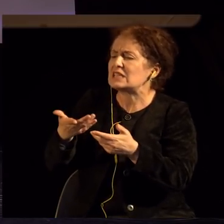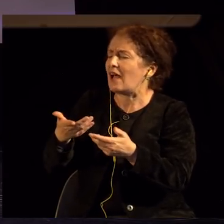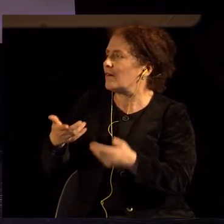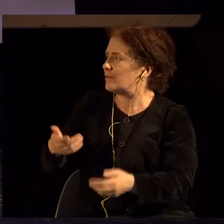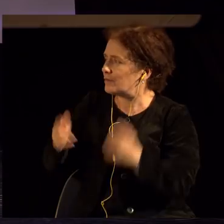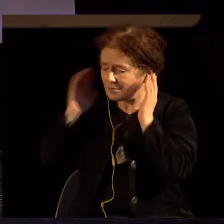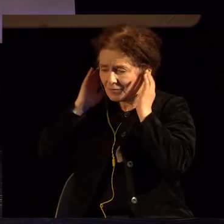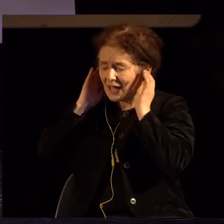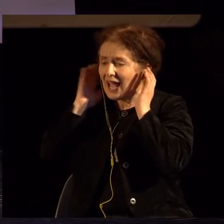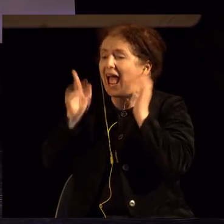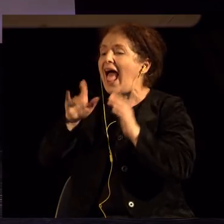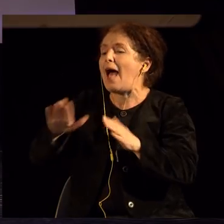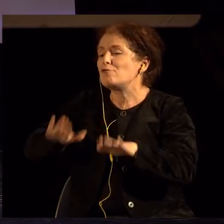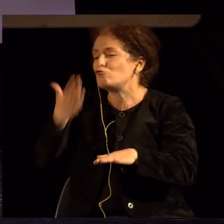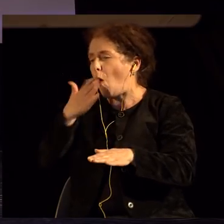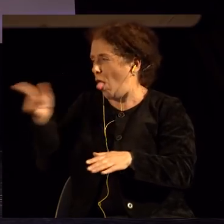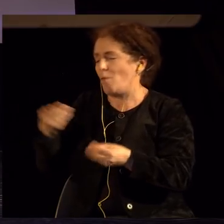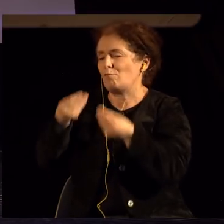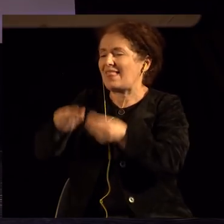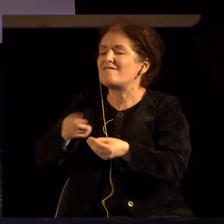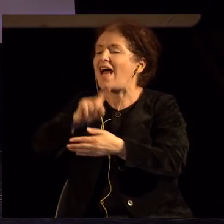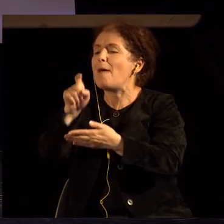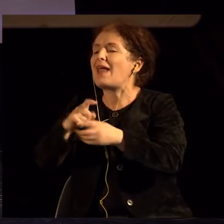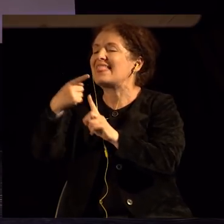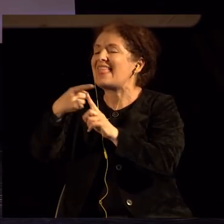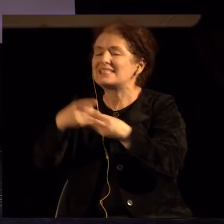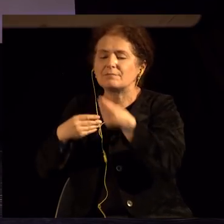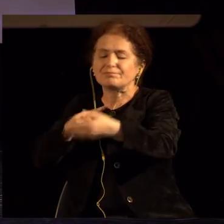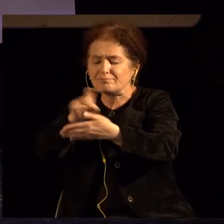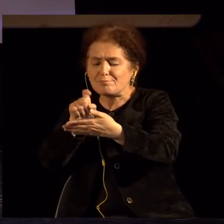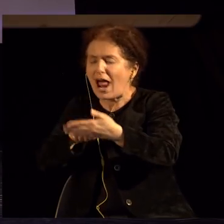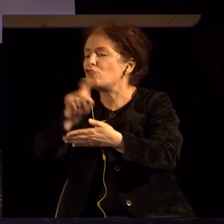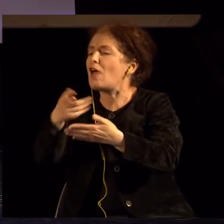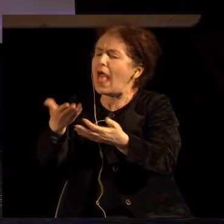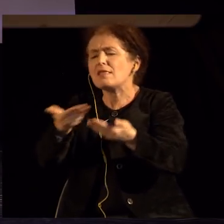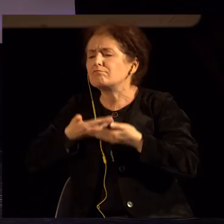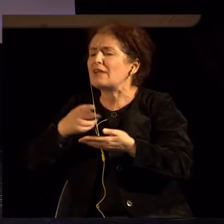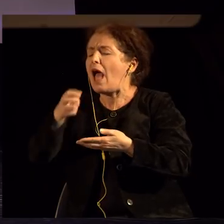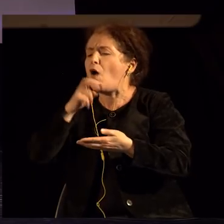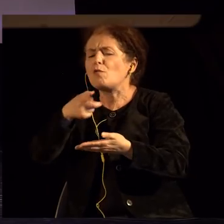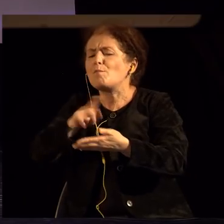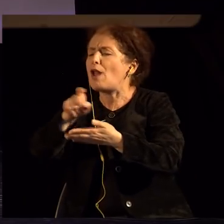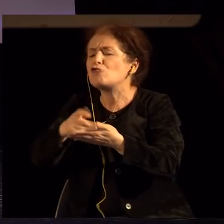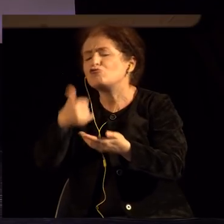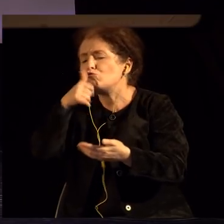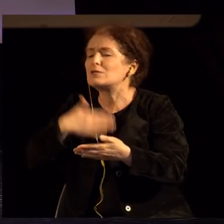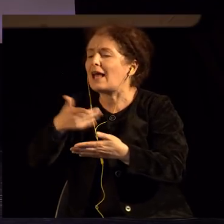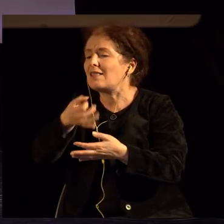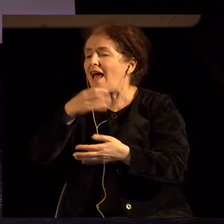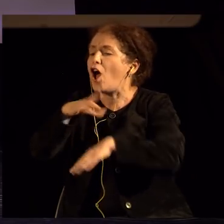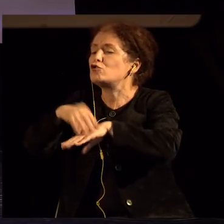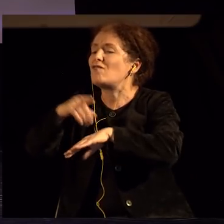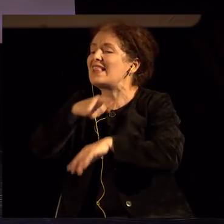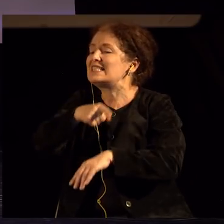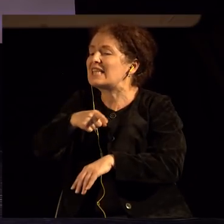people between 16 and 29 years old in Sweden what they missed the most from their sex education, what question they would have